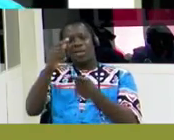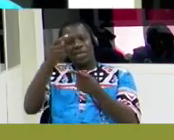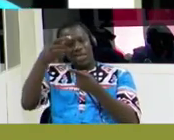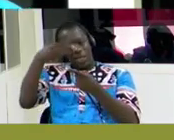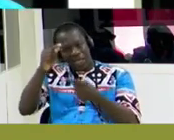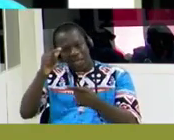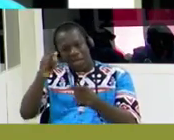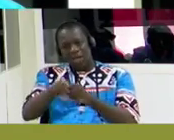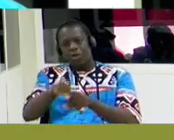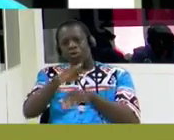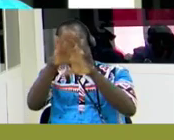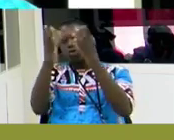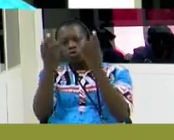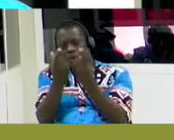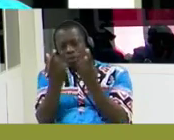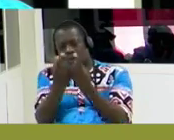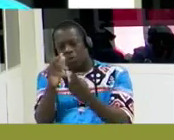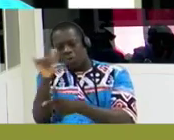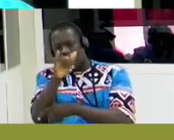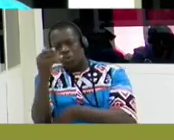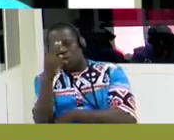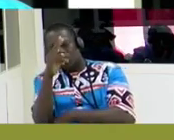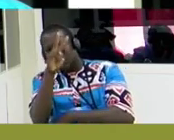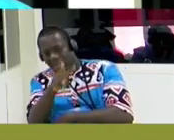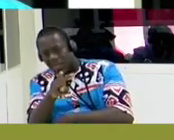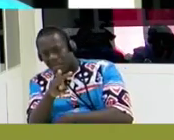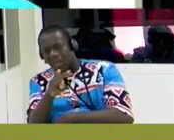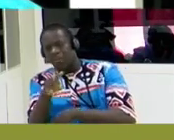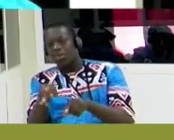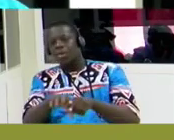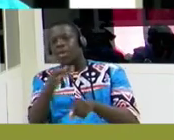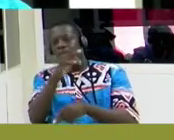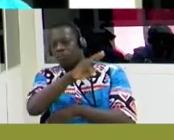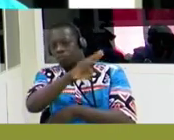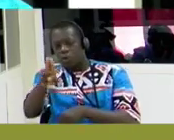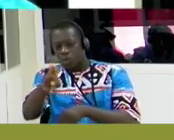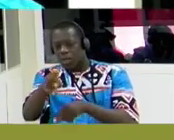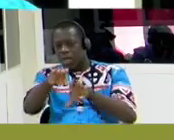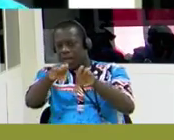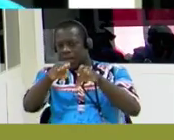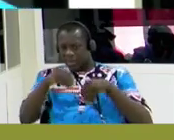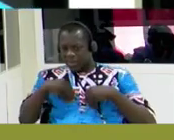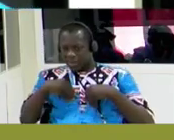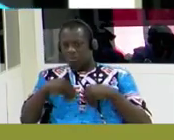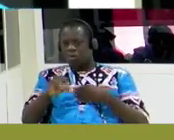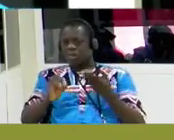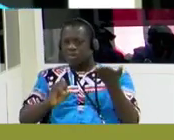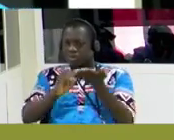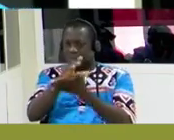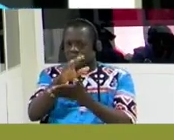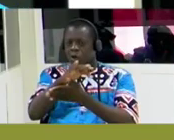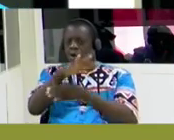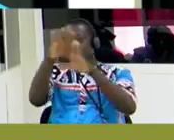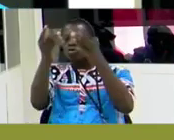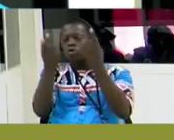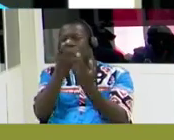credible threat that if you did not comply with the order, something terrible would happen to you? Yeah.